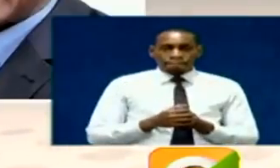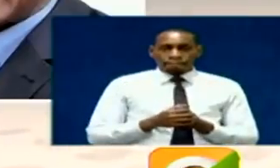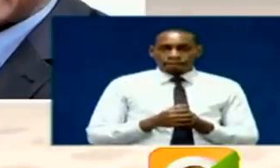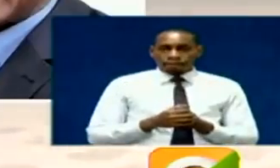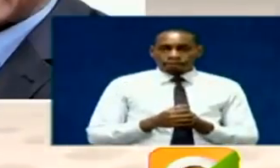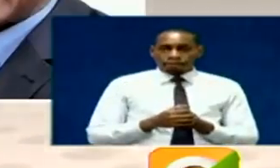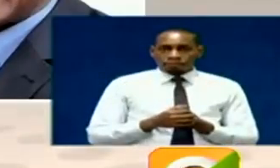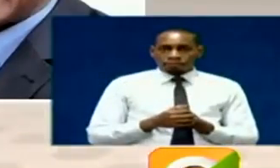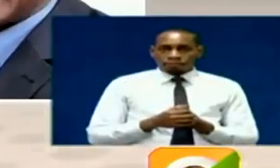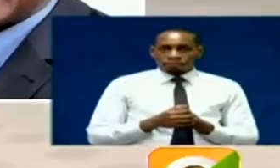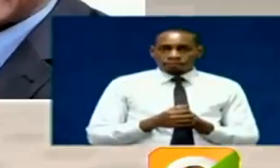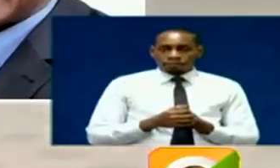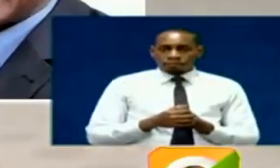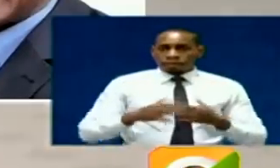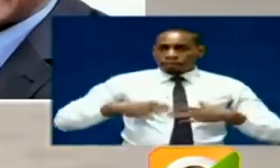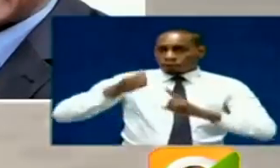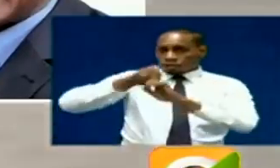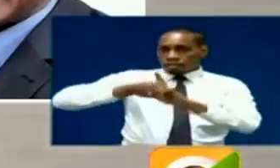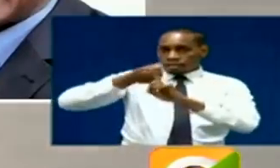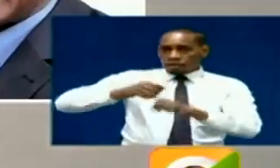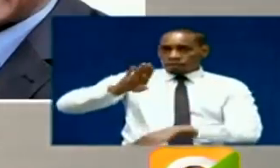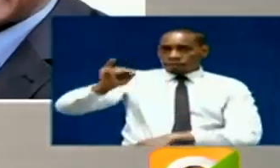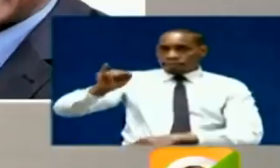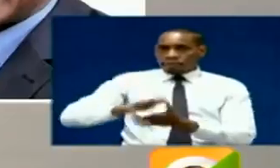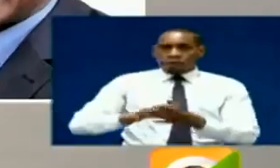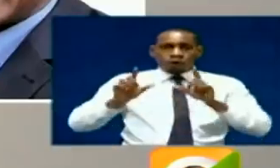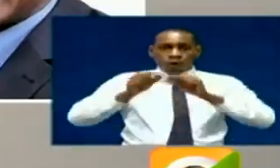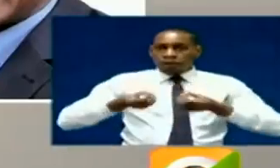and even the idea of promoters. They are silent on the fact